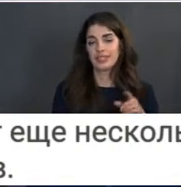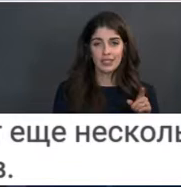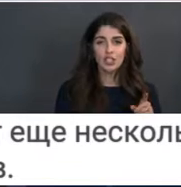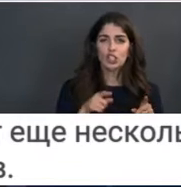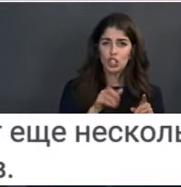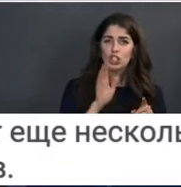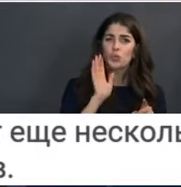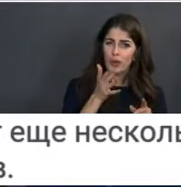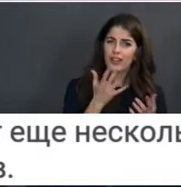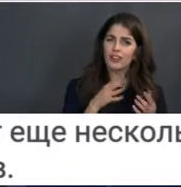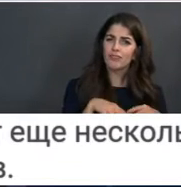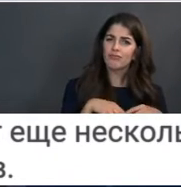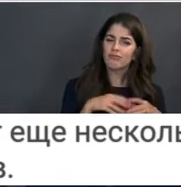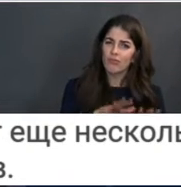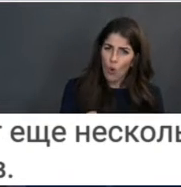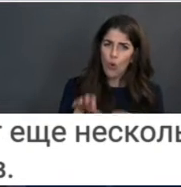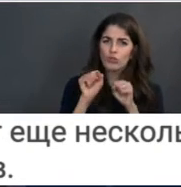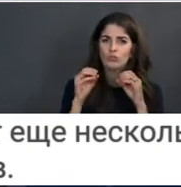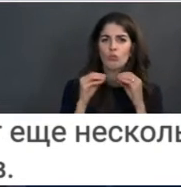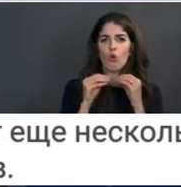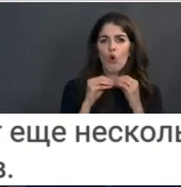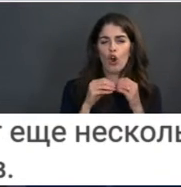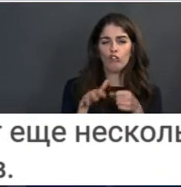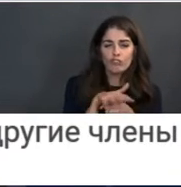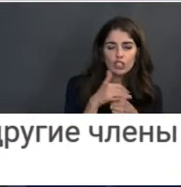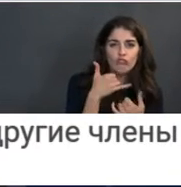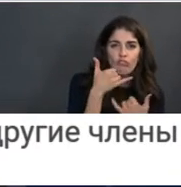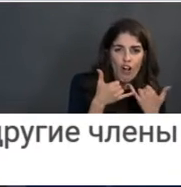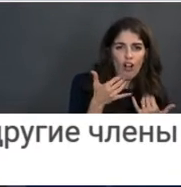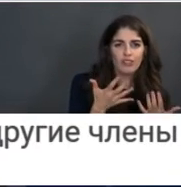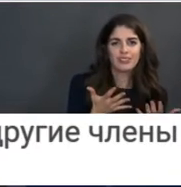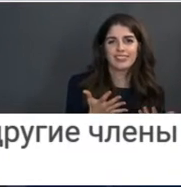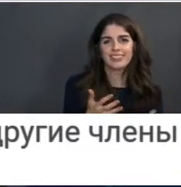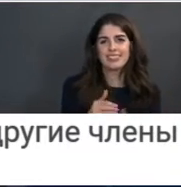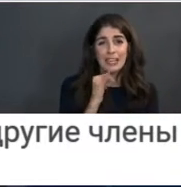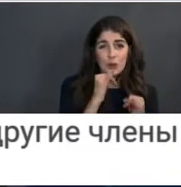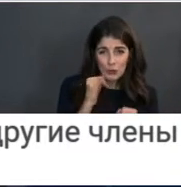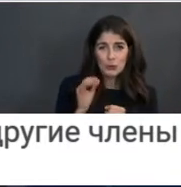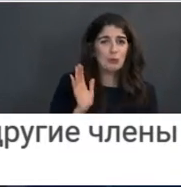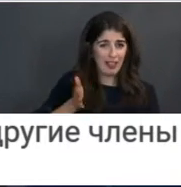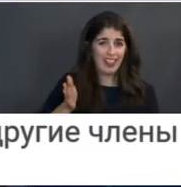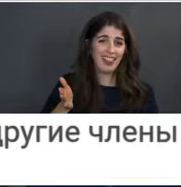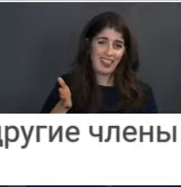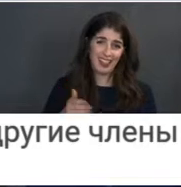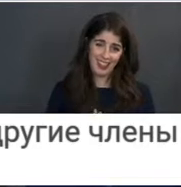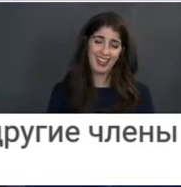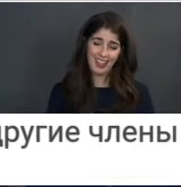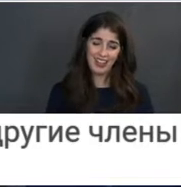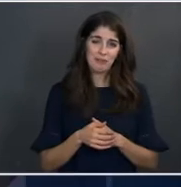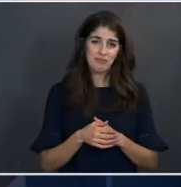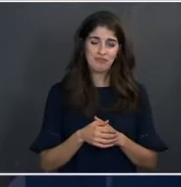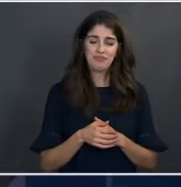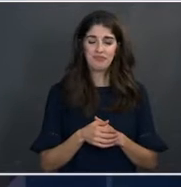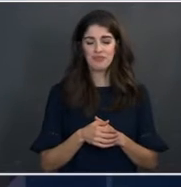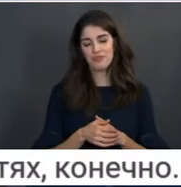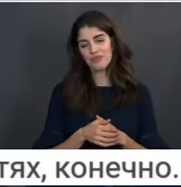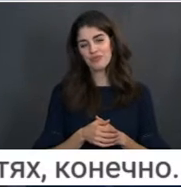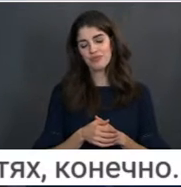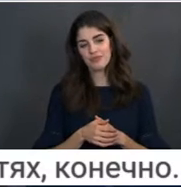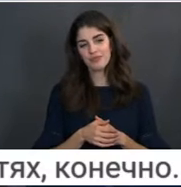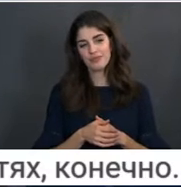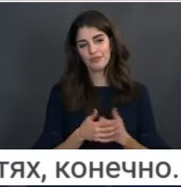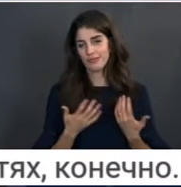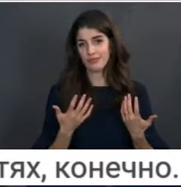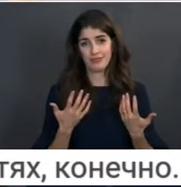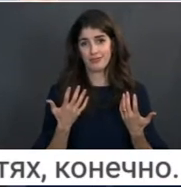number of more regional calls and regional interviews, as will other members of the team, and